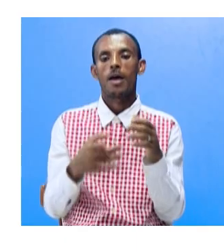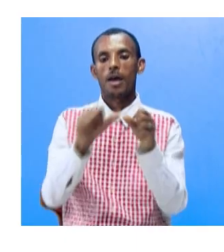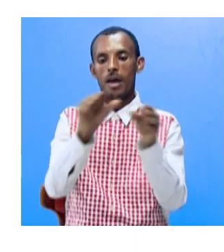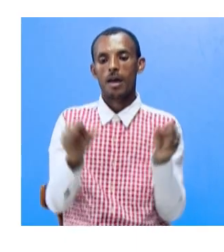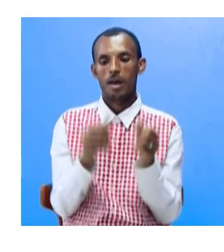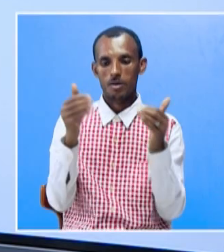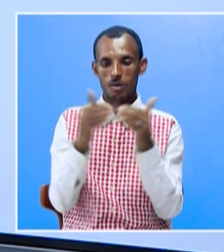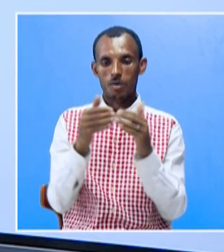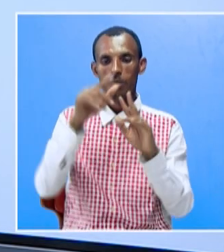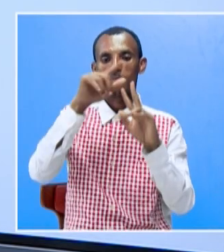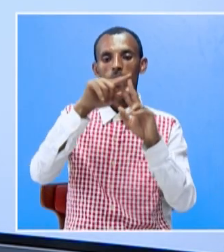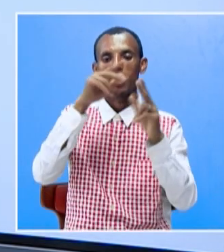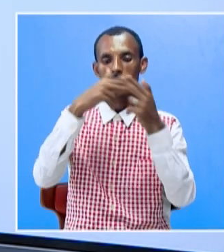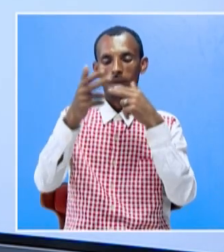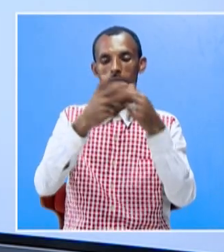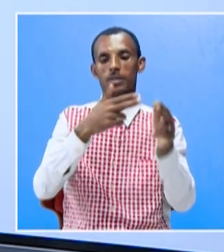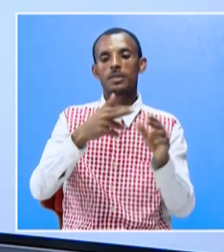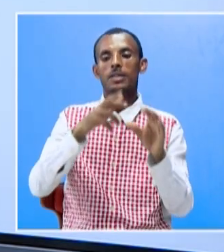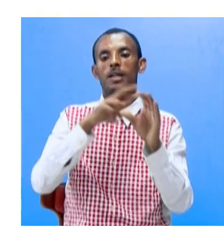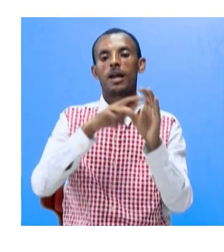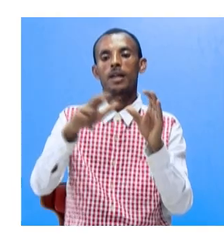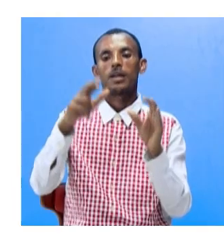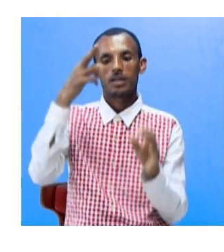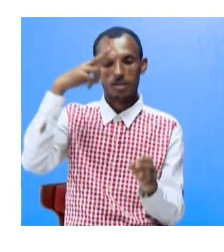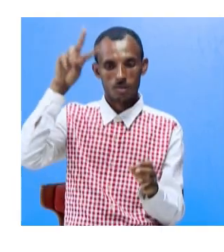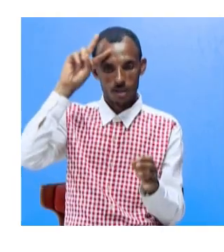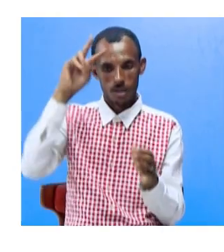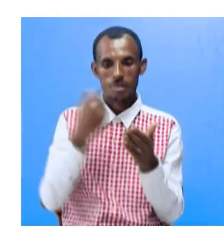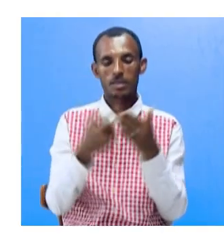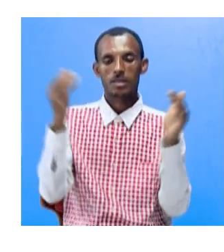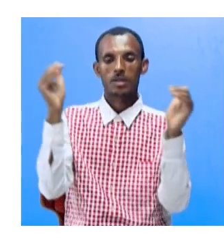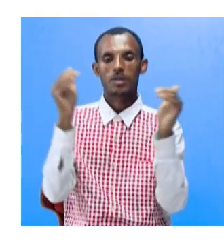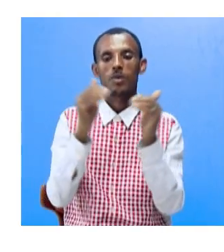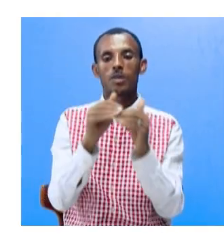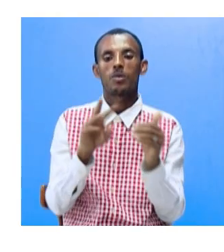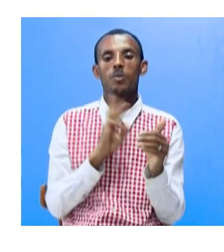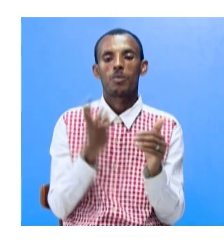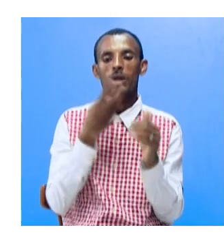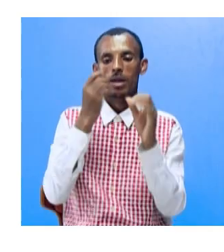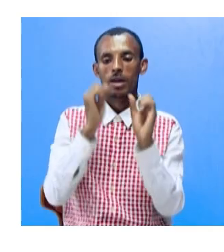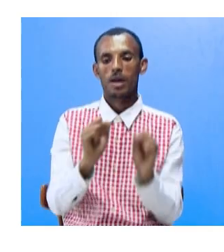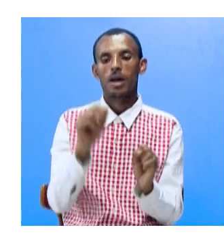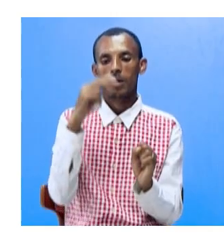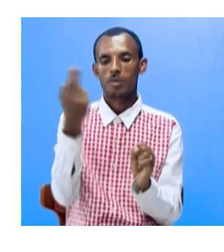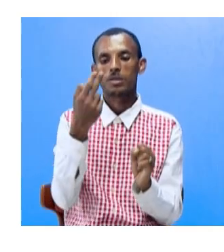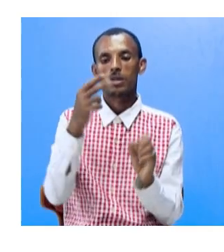times radius square. So this is equal to this. We can use pi